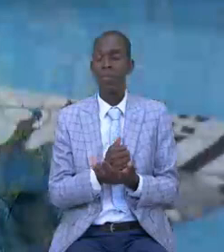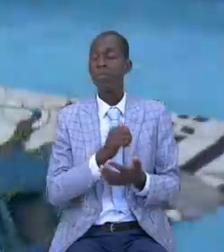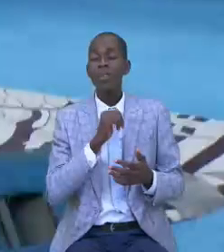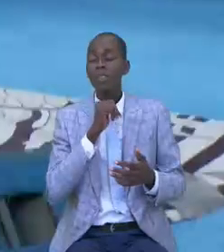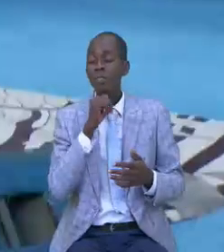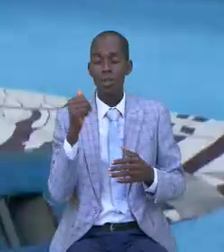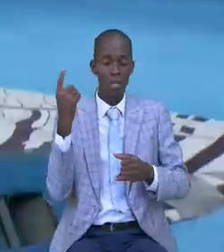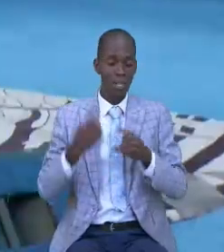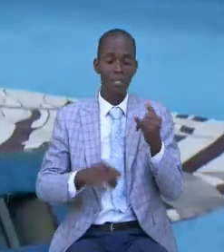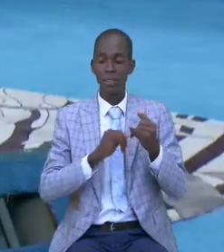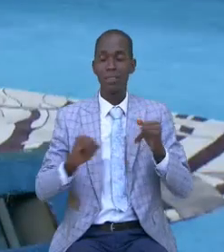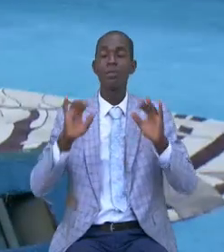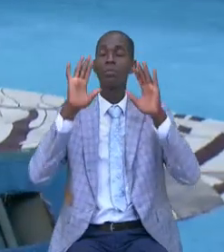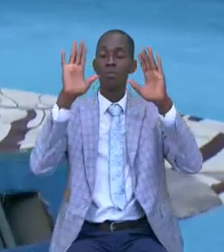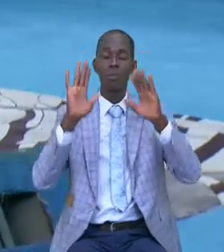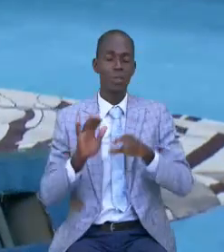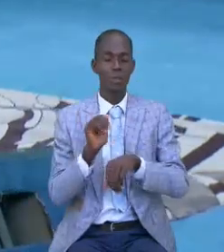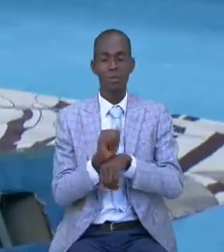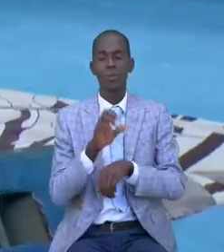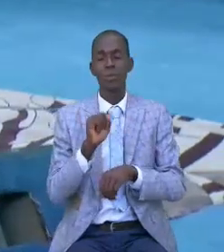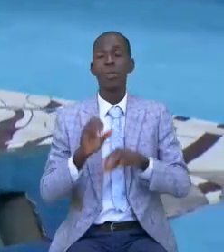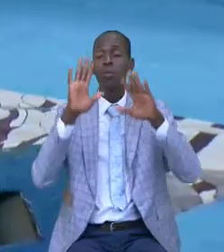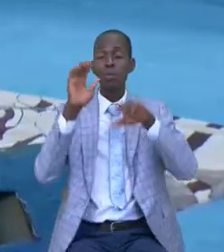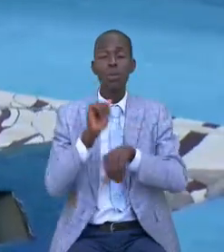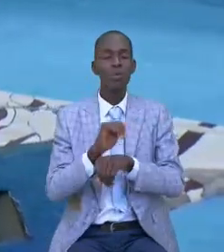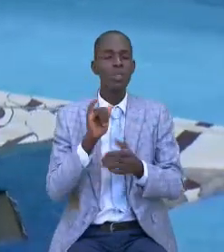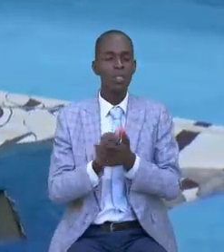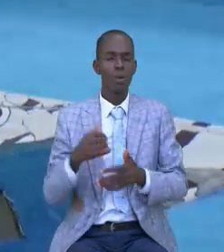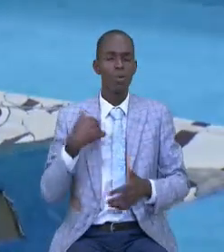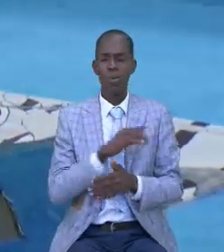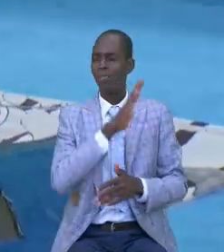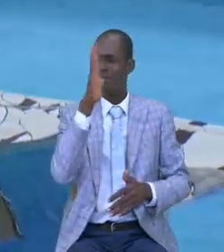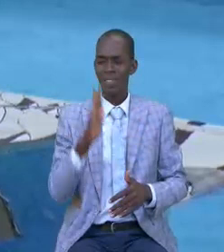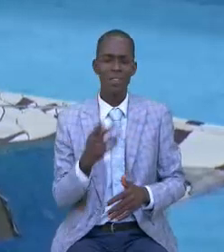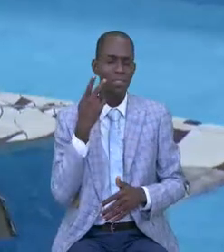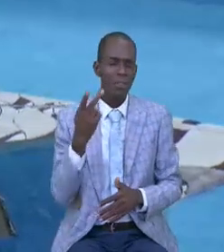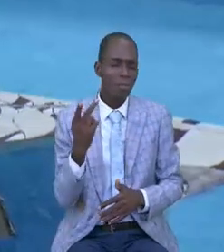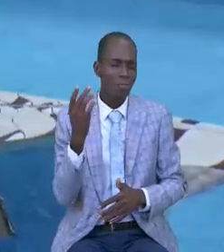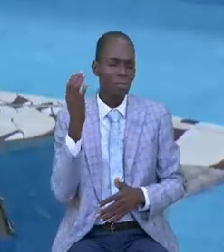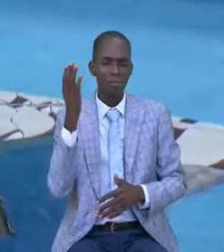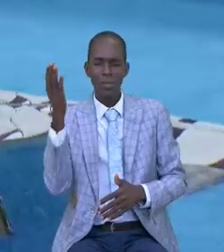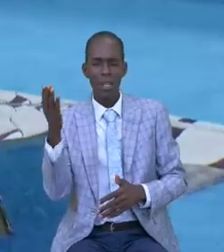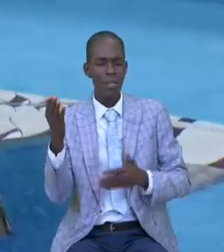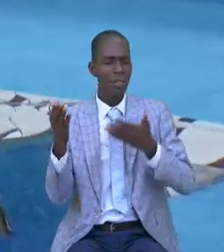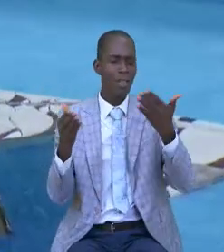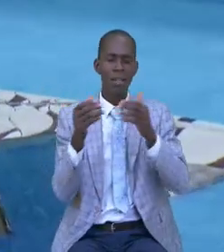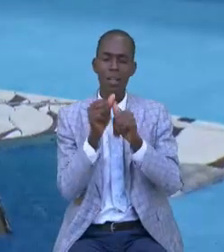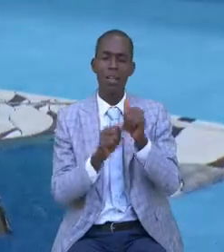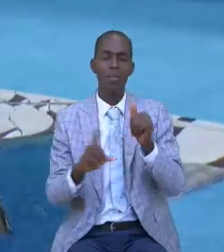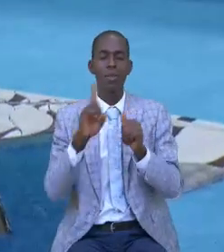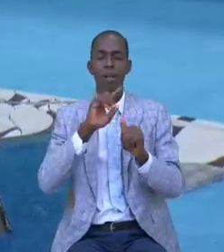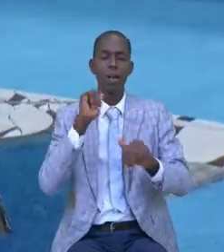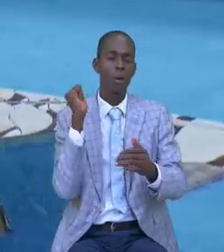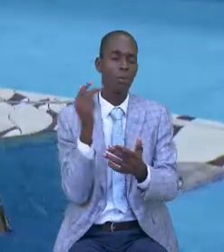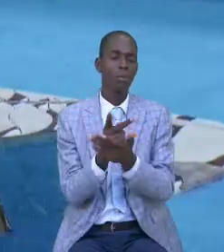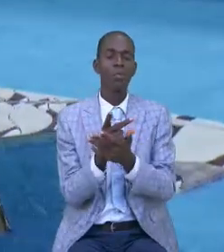Unprecedented miracles. Miracles that we have never seen. Here, there, everywhere.